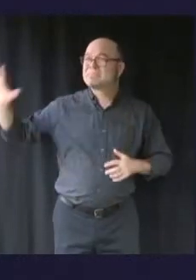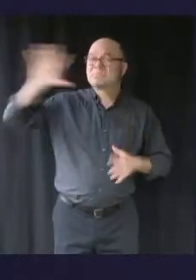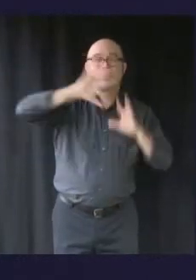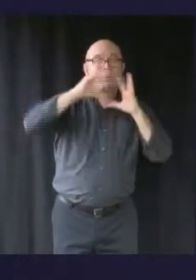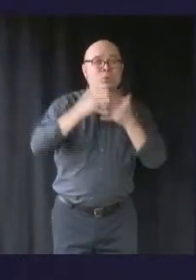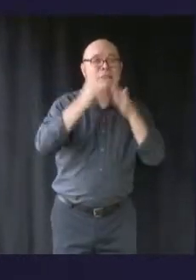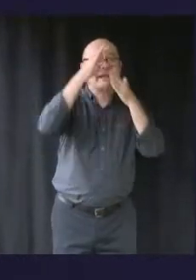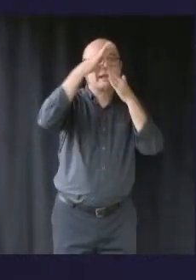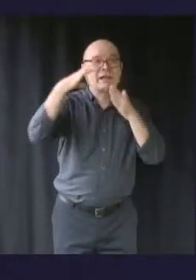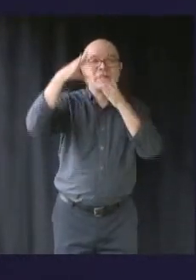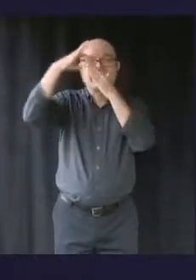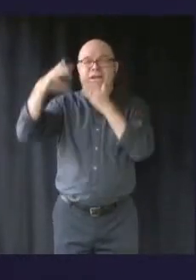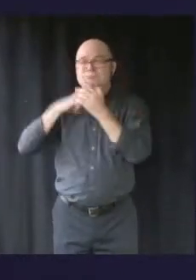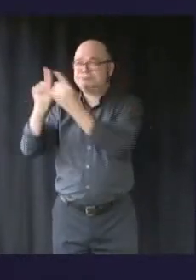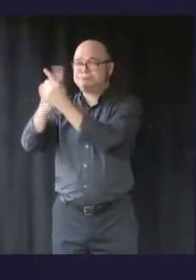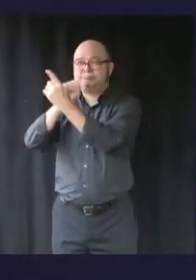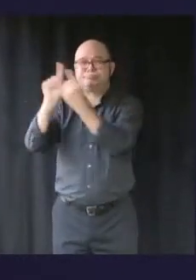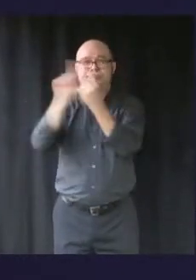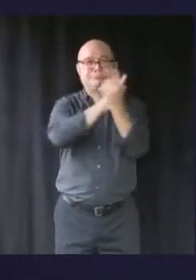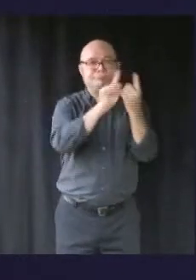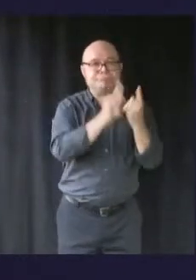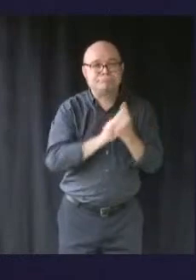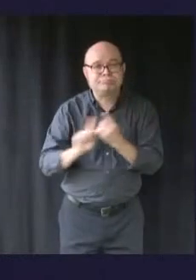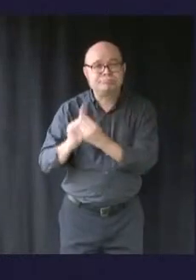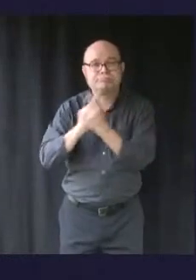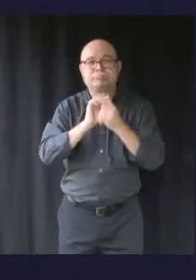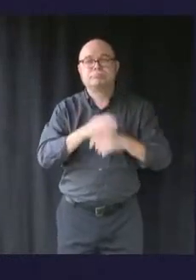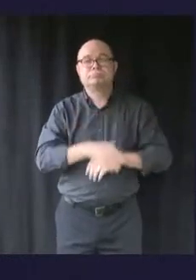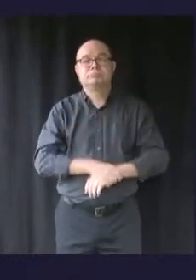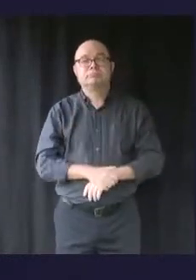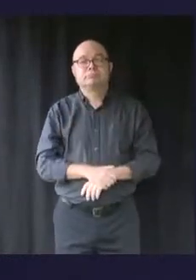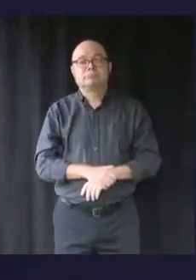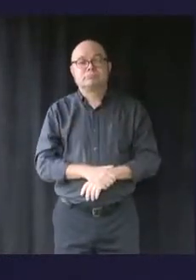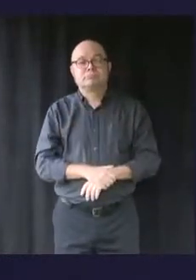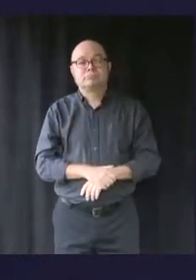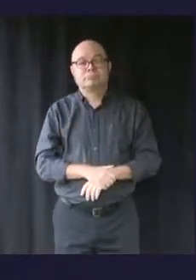it's never been a good bet to bet against the American people.